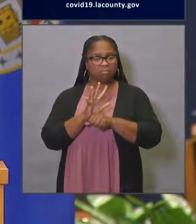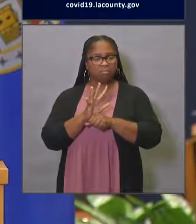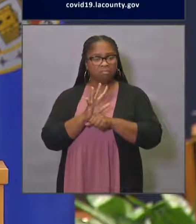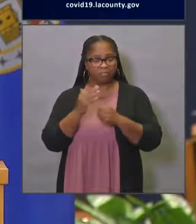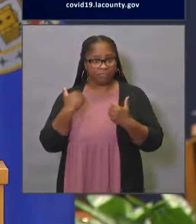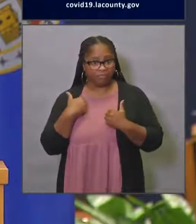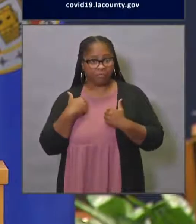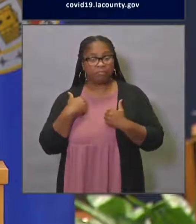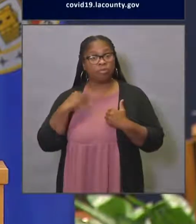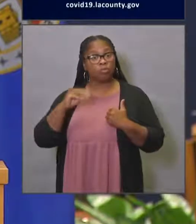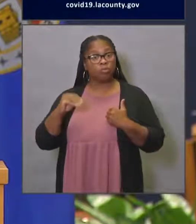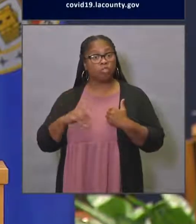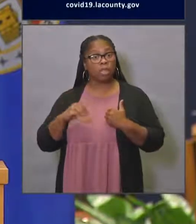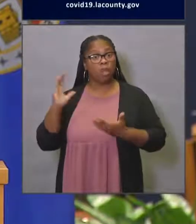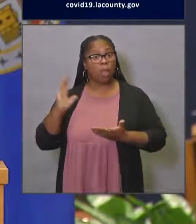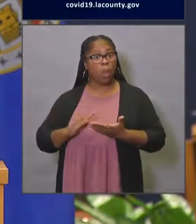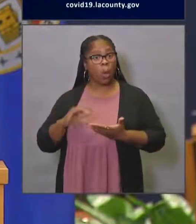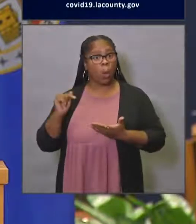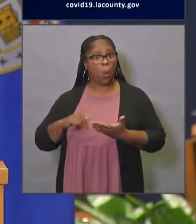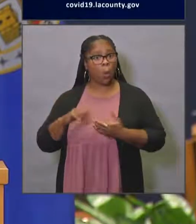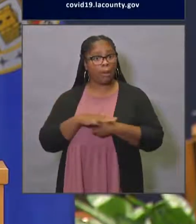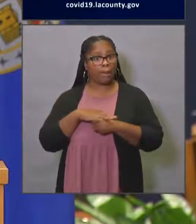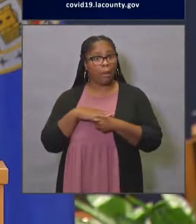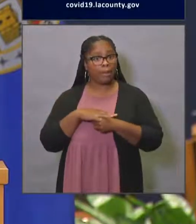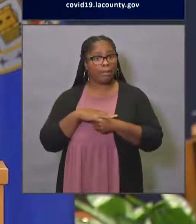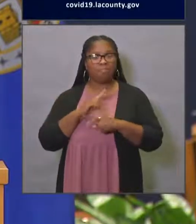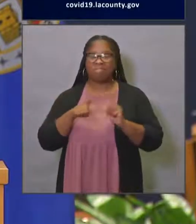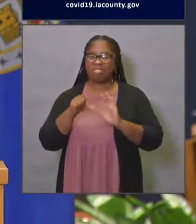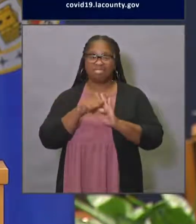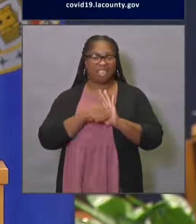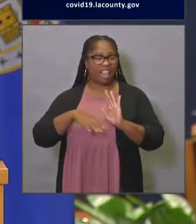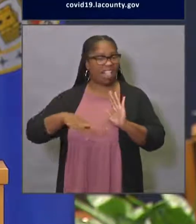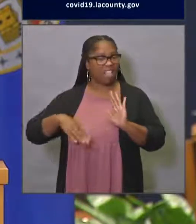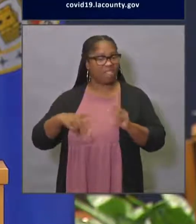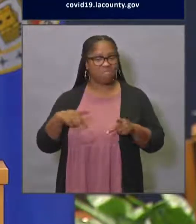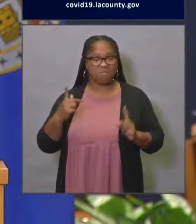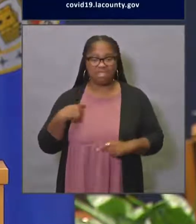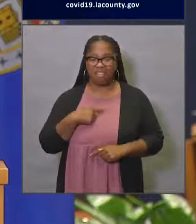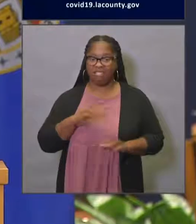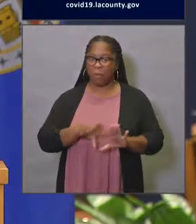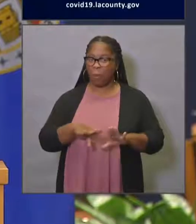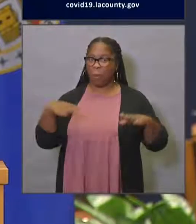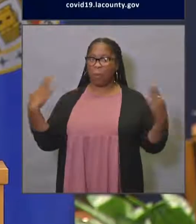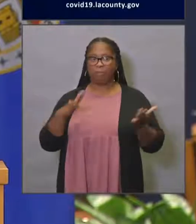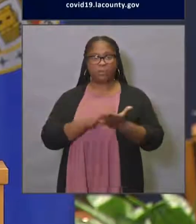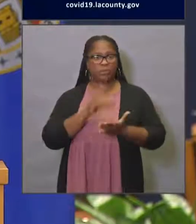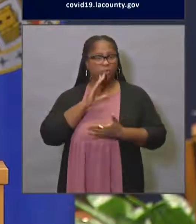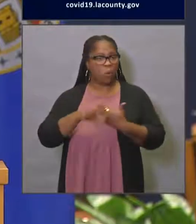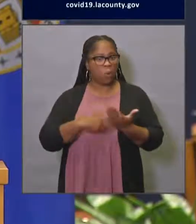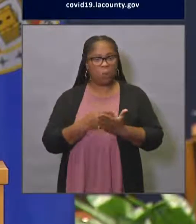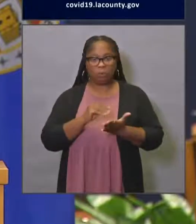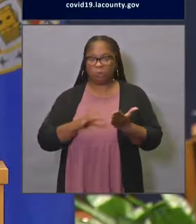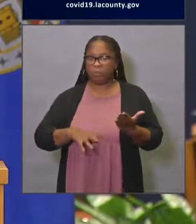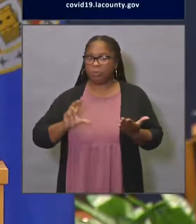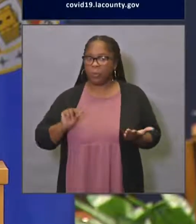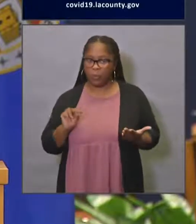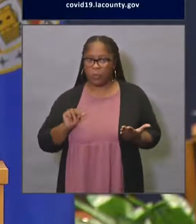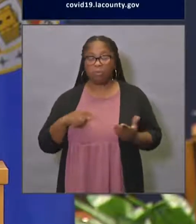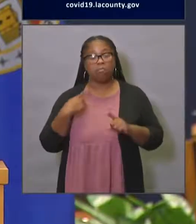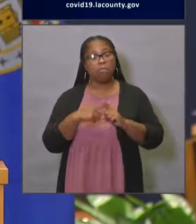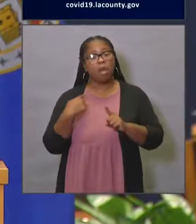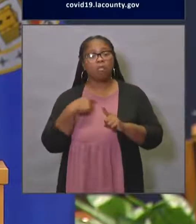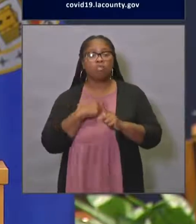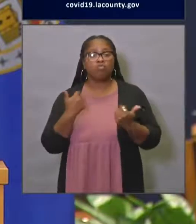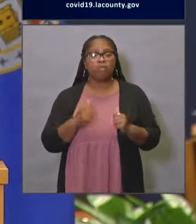the state has not permitted us to reopen schools for all of our students. Also, we are moving forward with additional measures to align